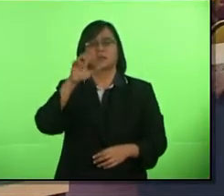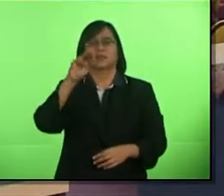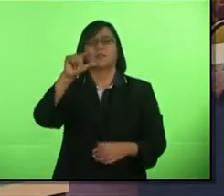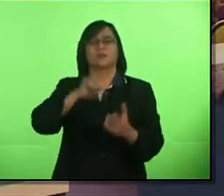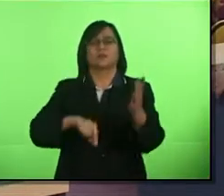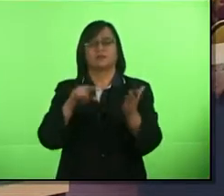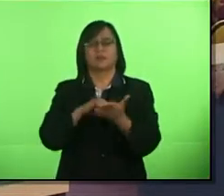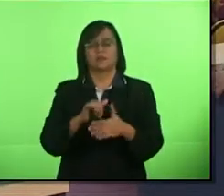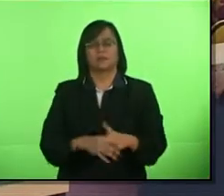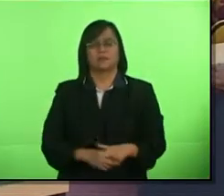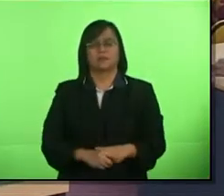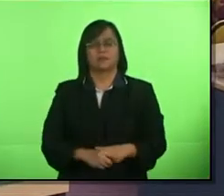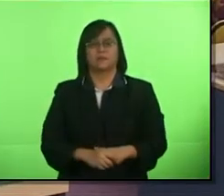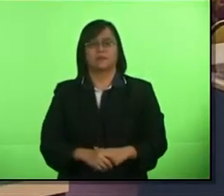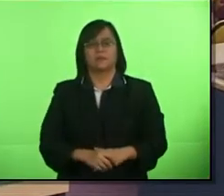Apa tu skimming?